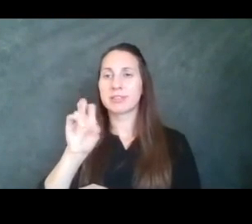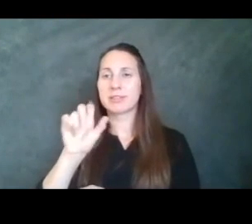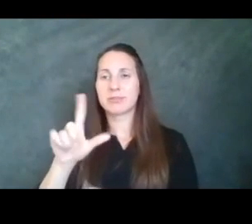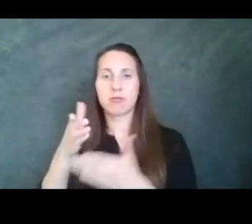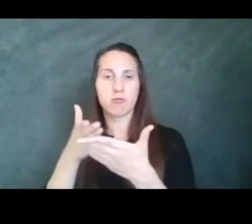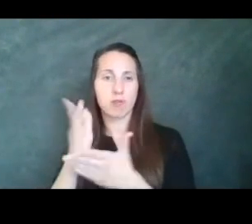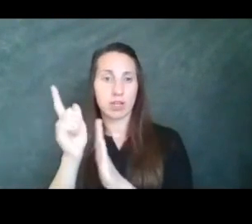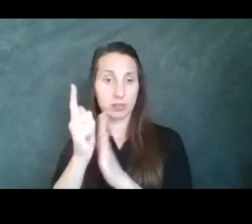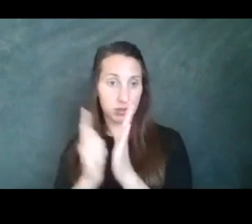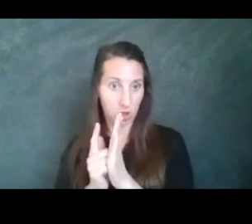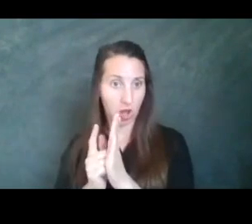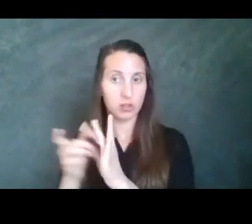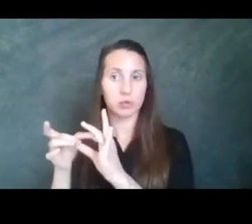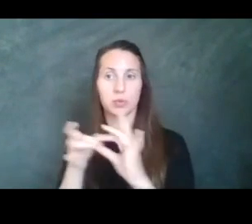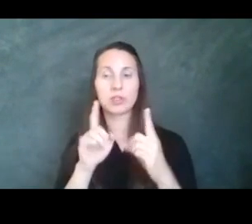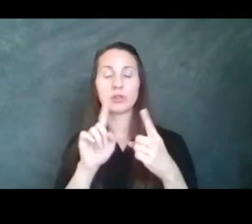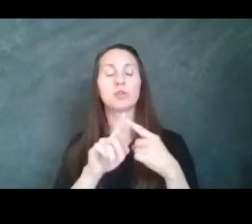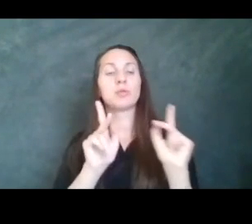persons with disabilities.